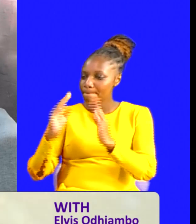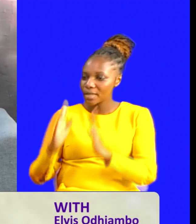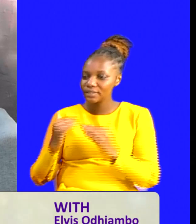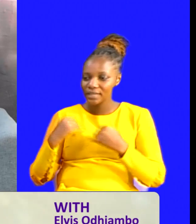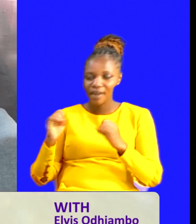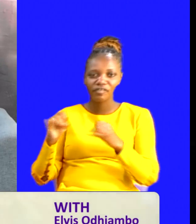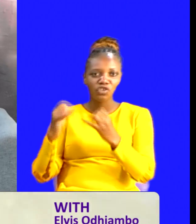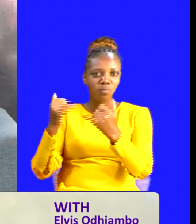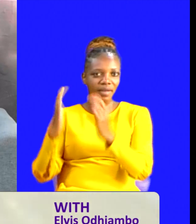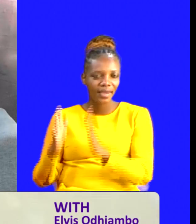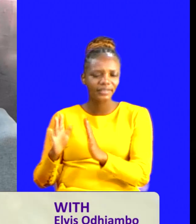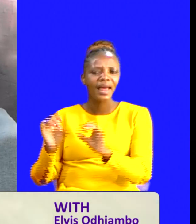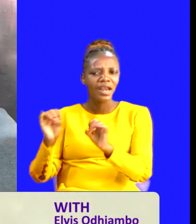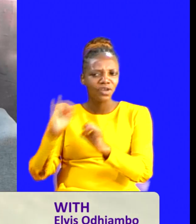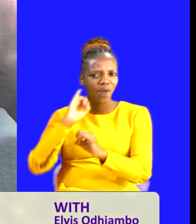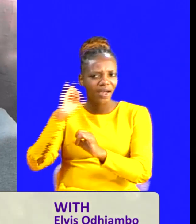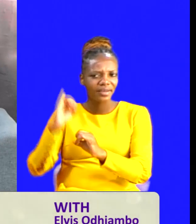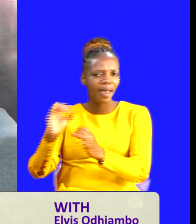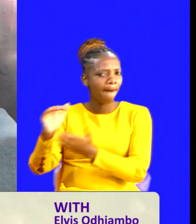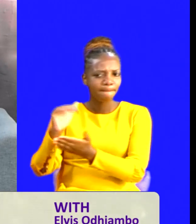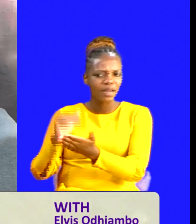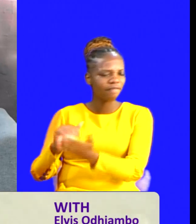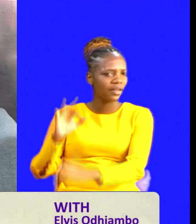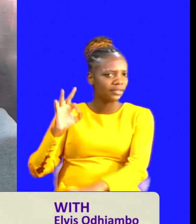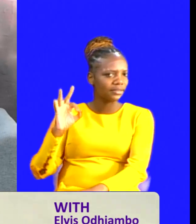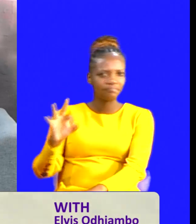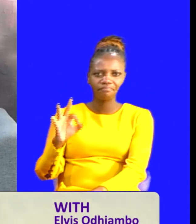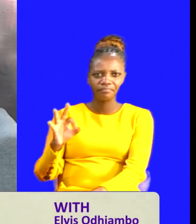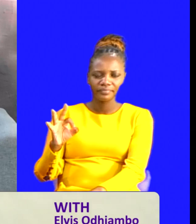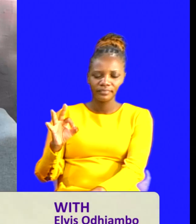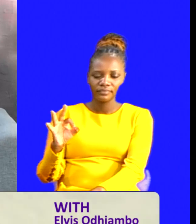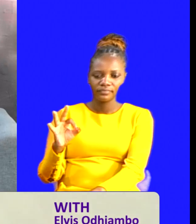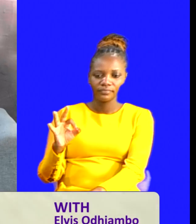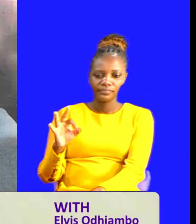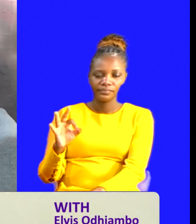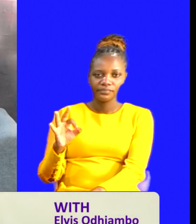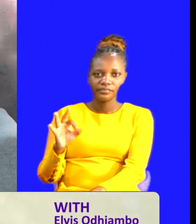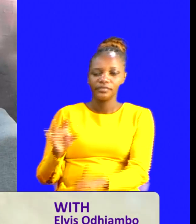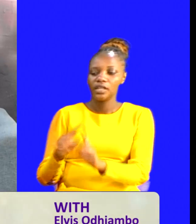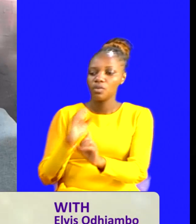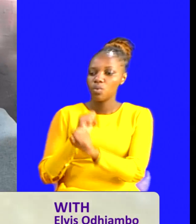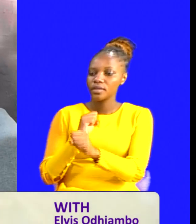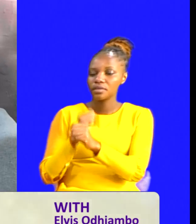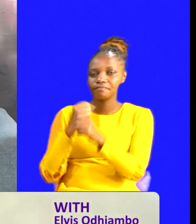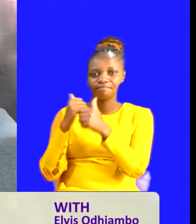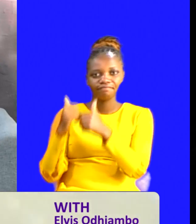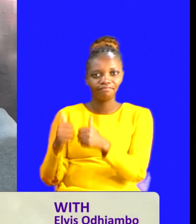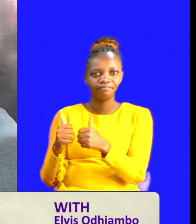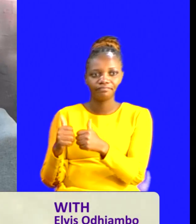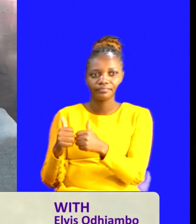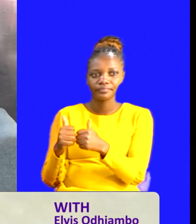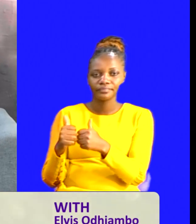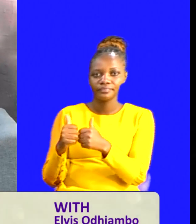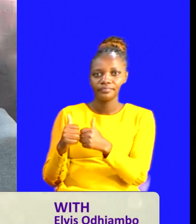new players, new ideas. The midfield sector was superb. Bissouma there, and working really wonders at the midfield